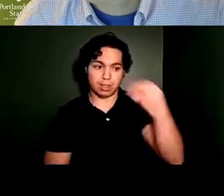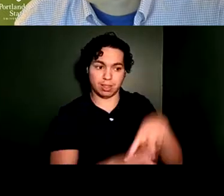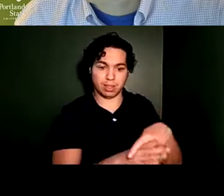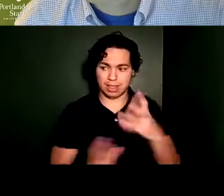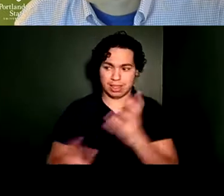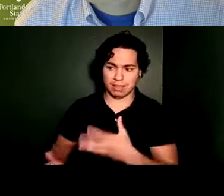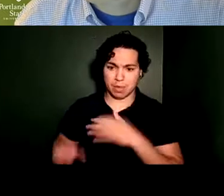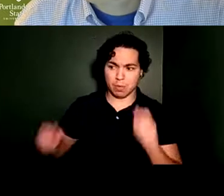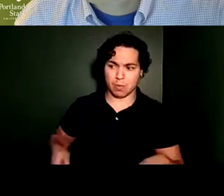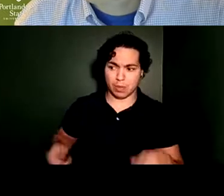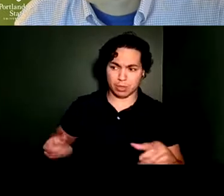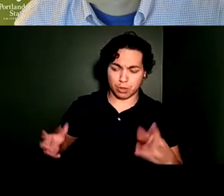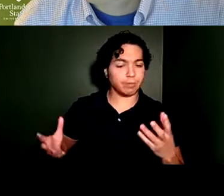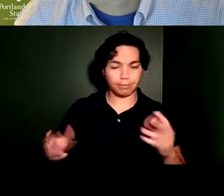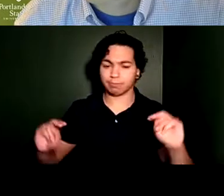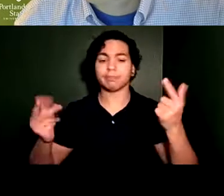micromobility device? So I know